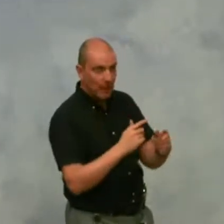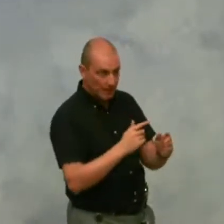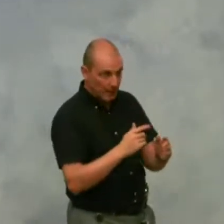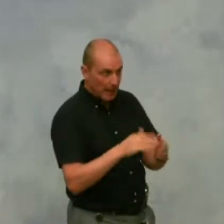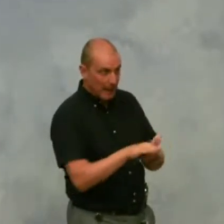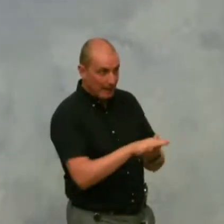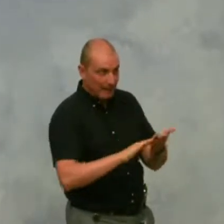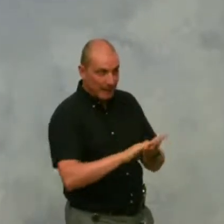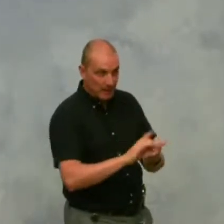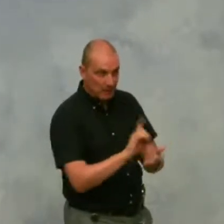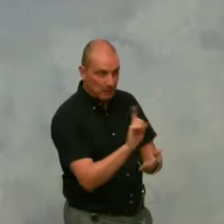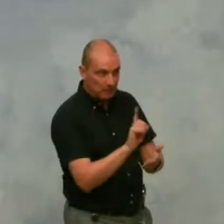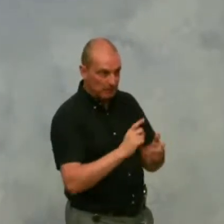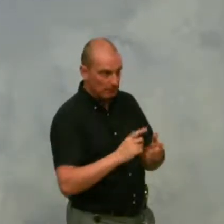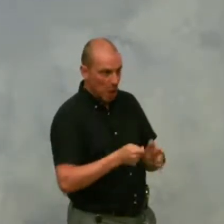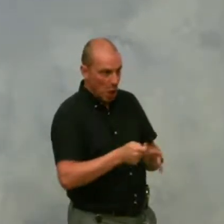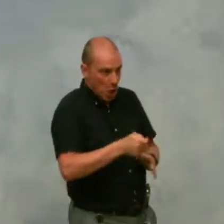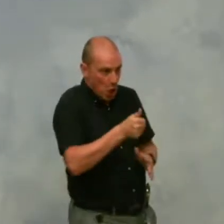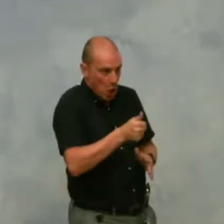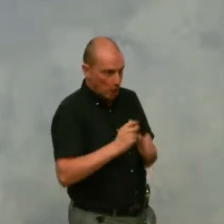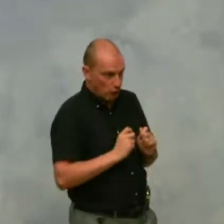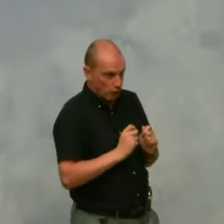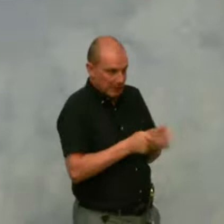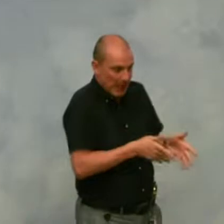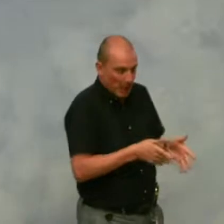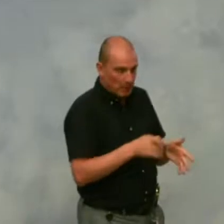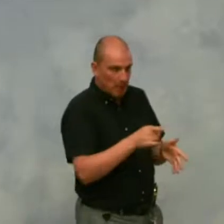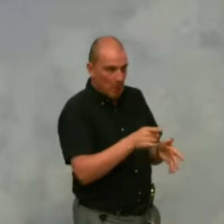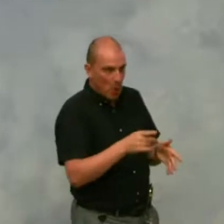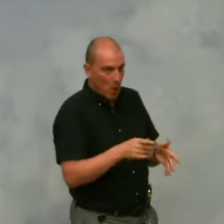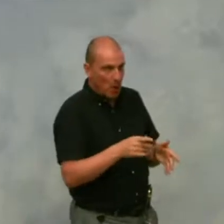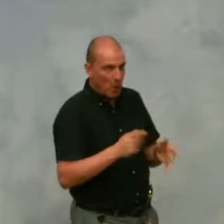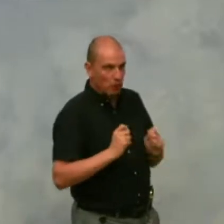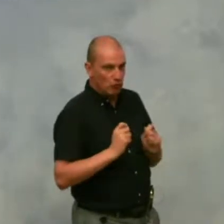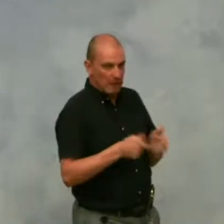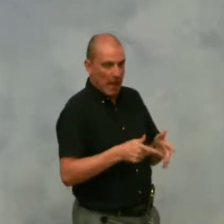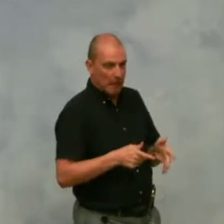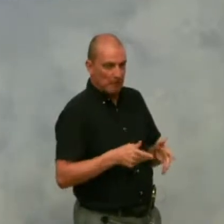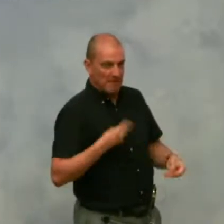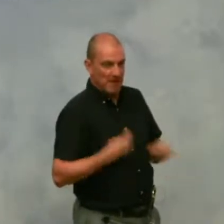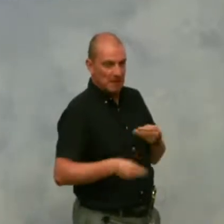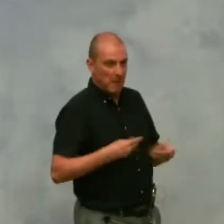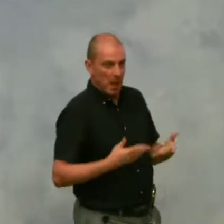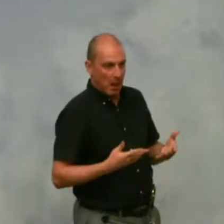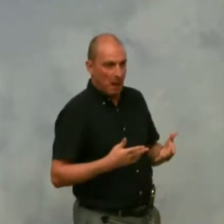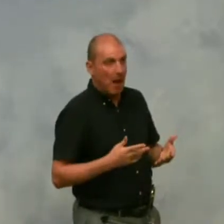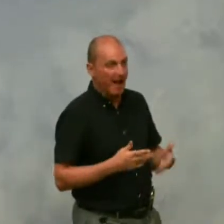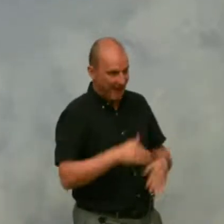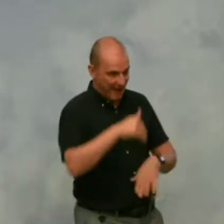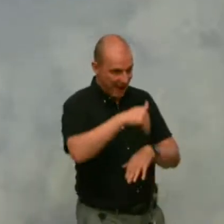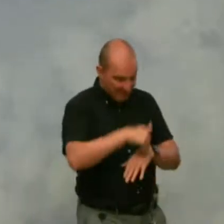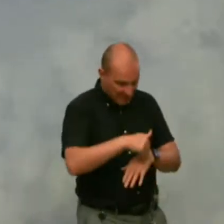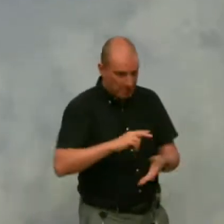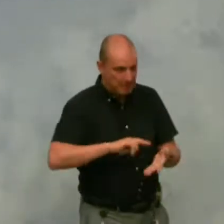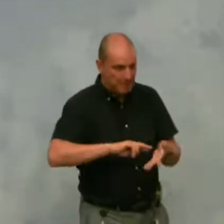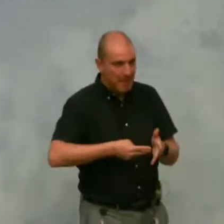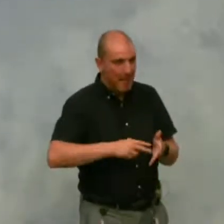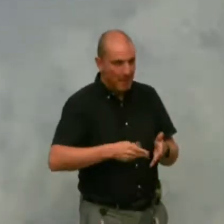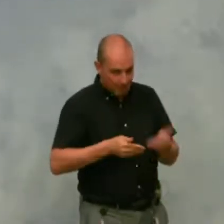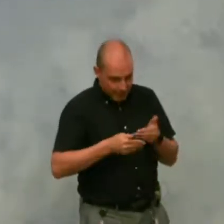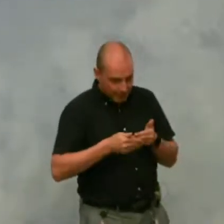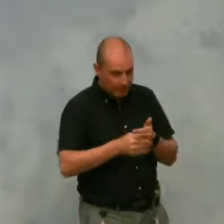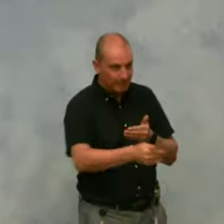we're seeing more flexible retirement, and that has an impact on our succession planning arrangements. Our real